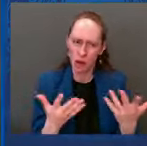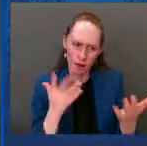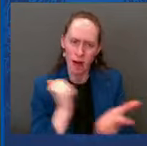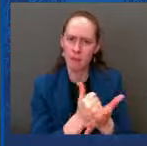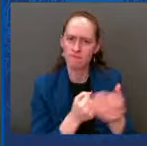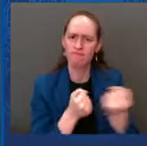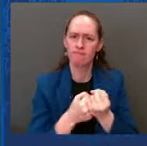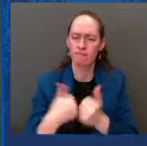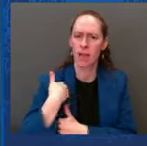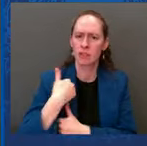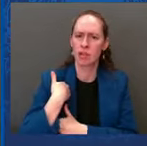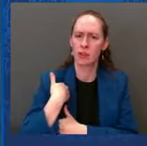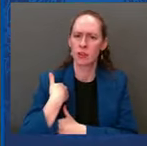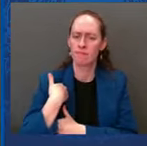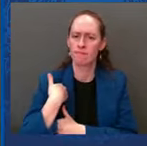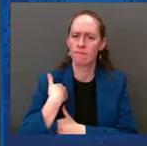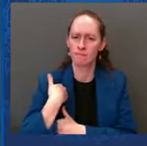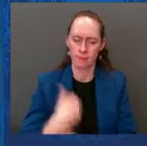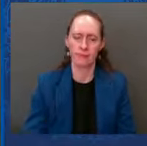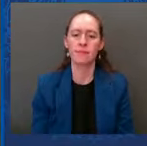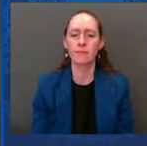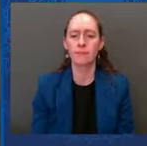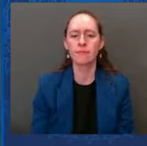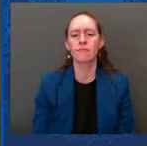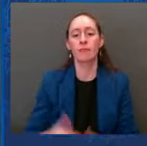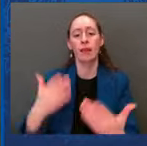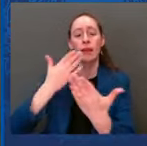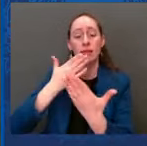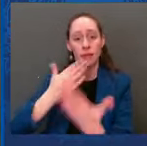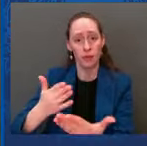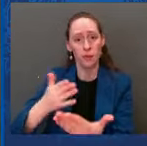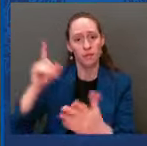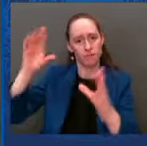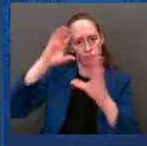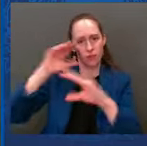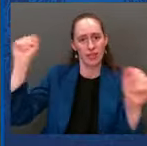Thank you to President Joe Biden for his exceptional courage, for his determination.